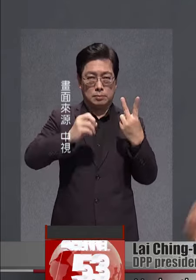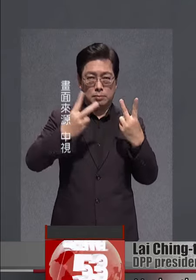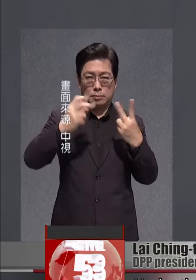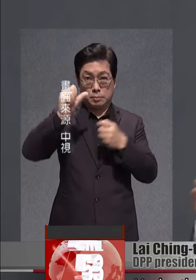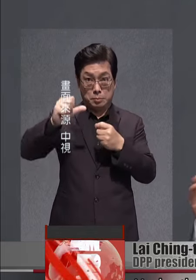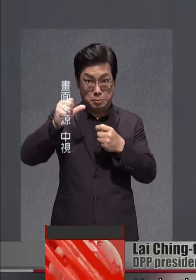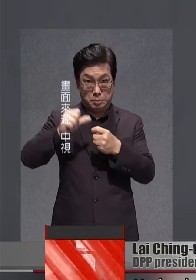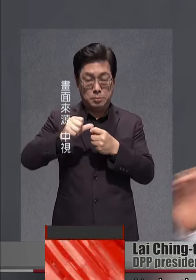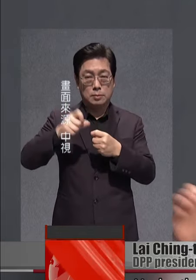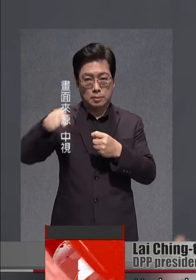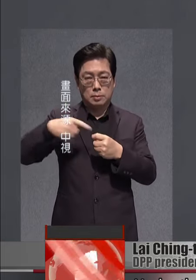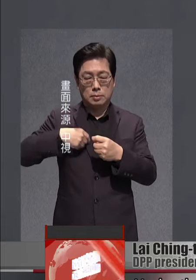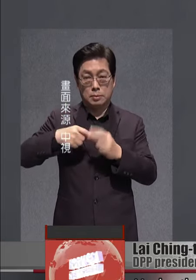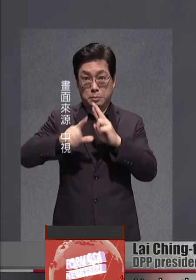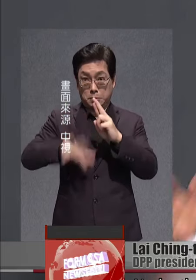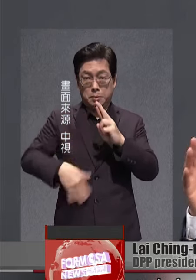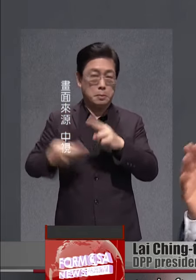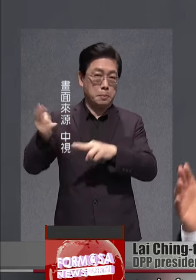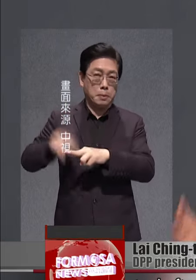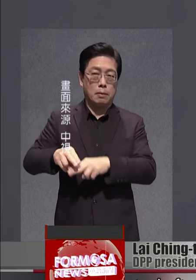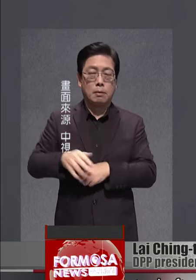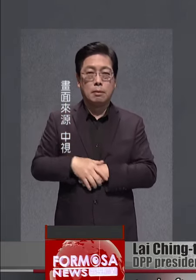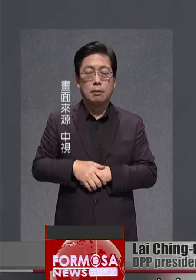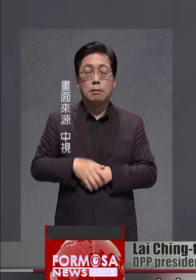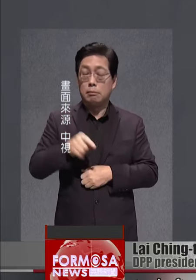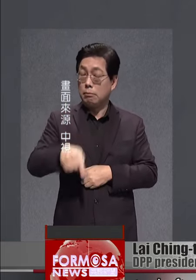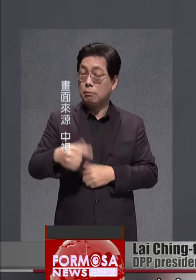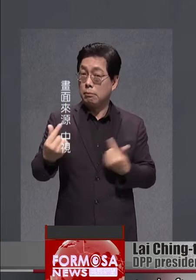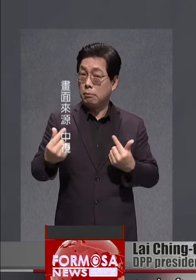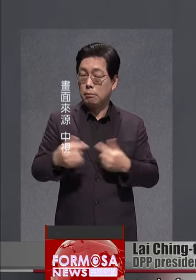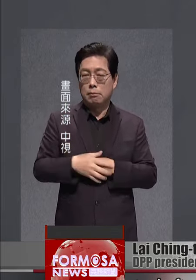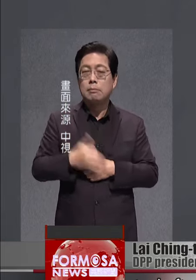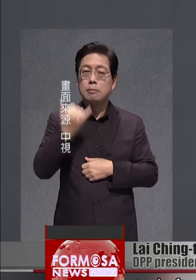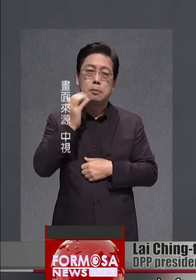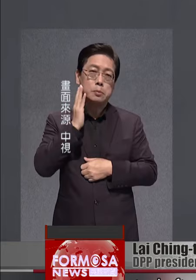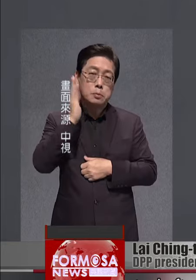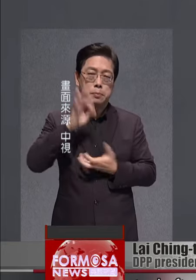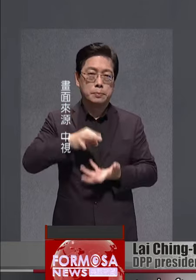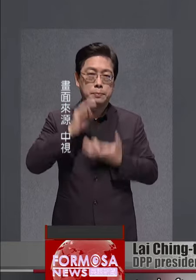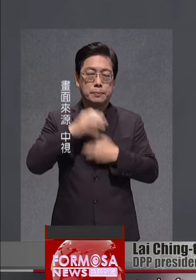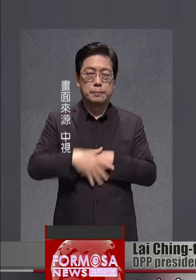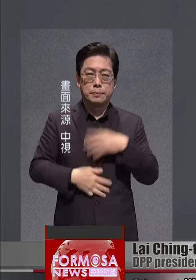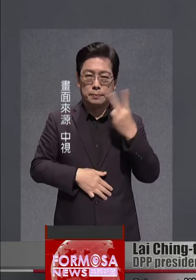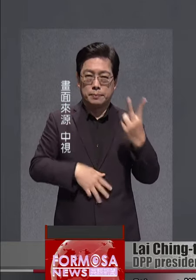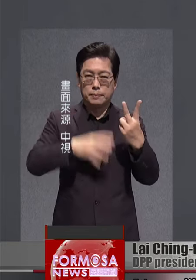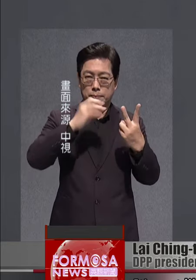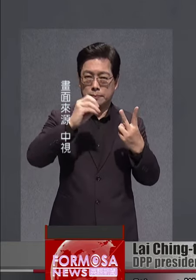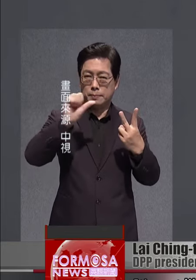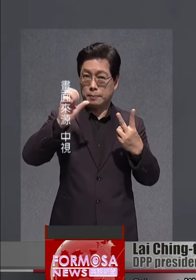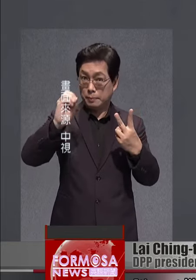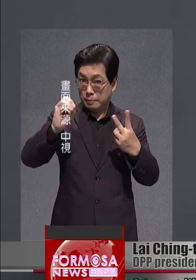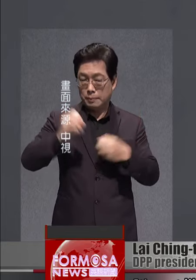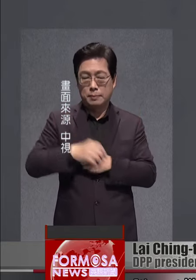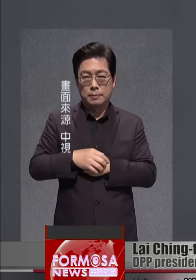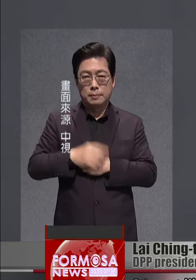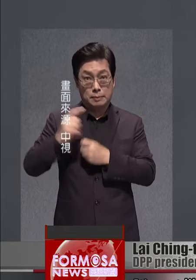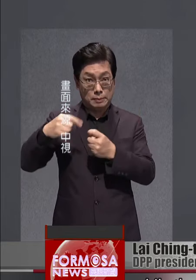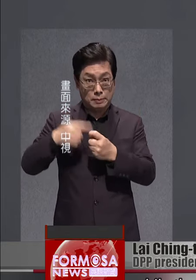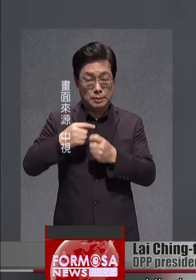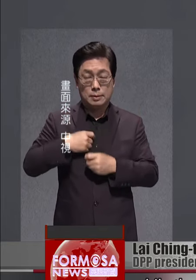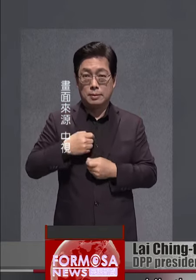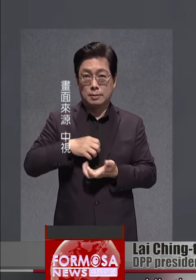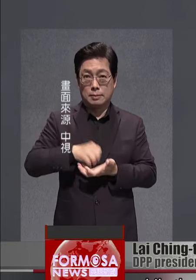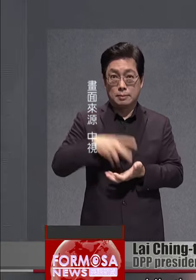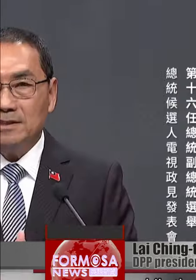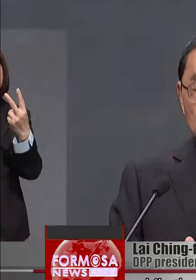these circumstances, we took the opportunity to draft a plan to be nuclear-free by 2050. It's not like we'll turn off nuclear reactors while